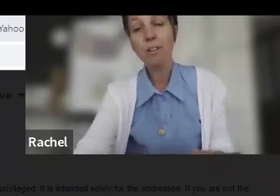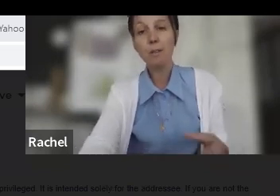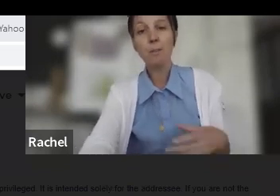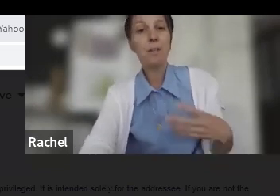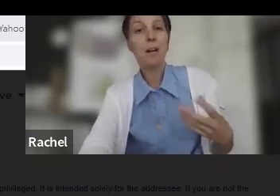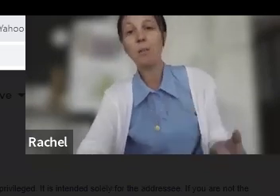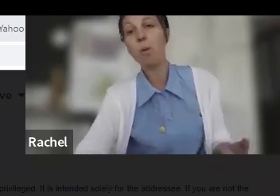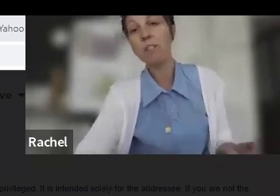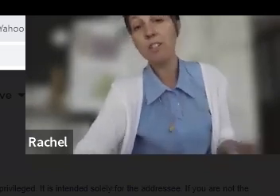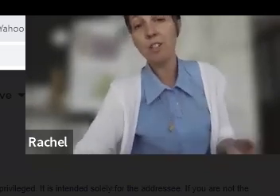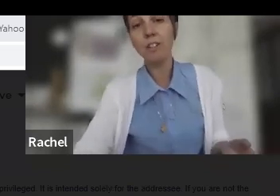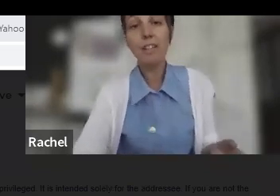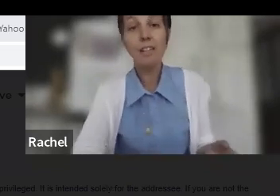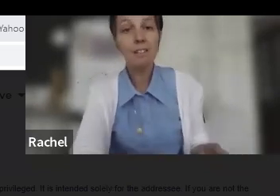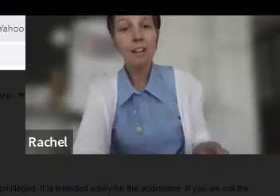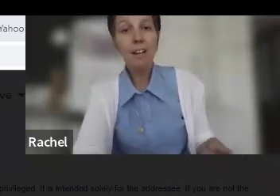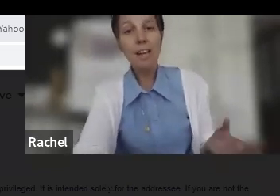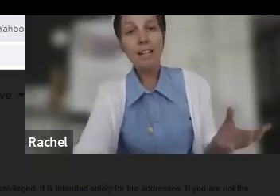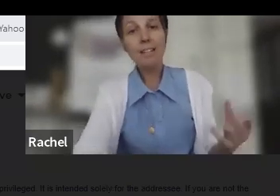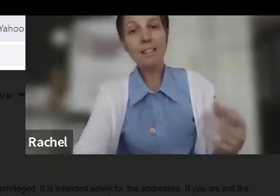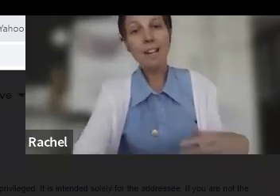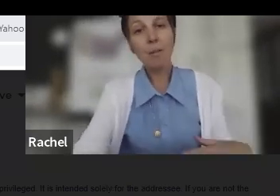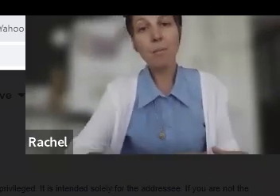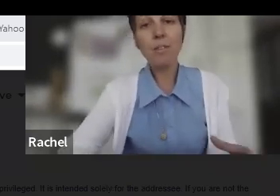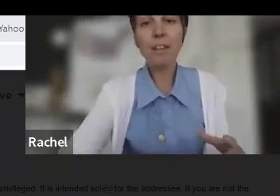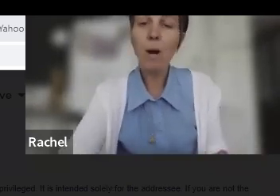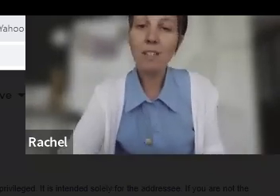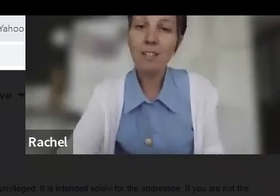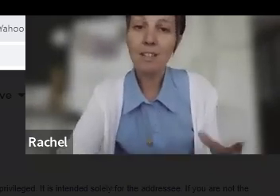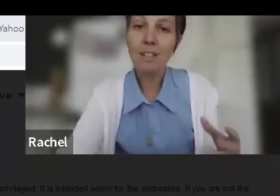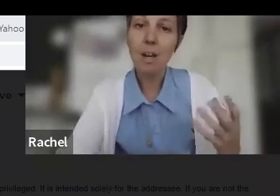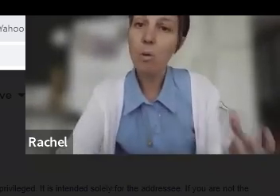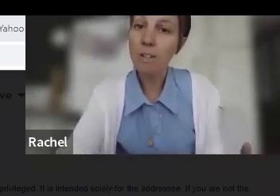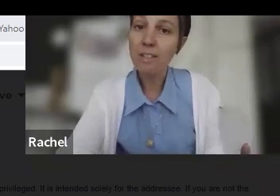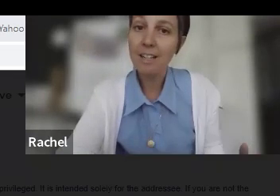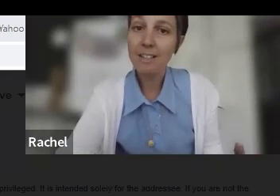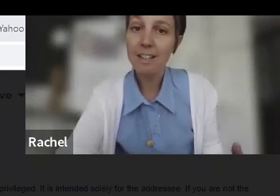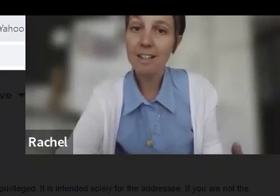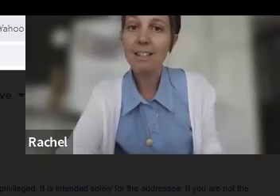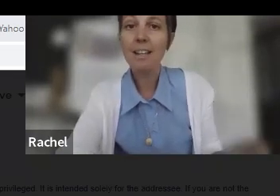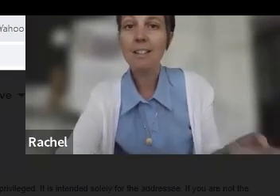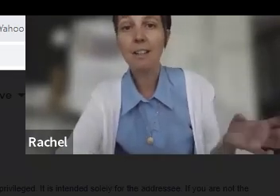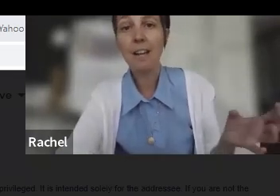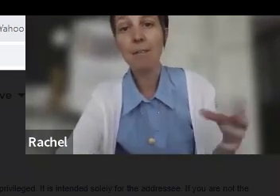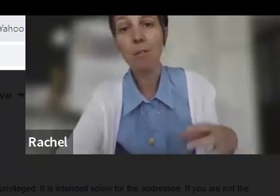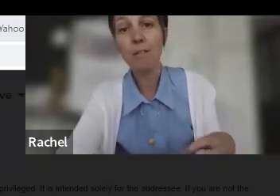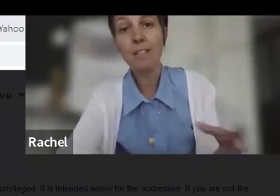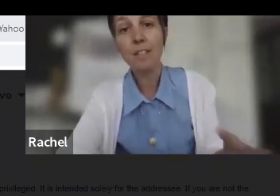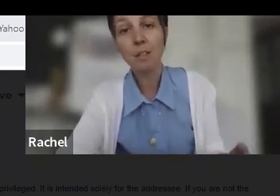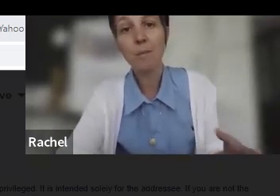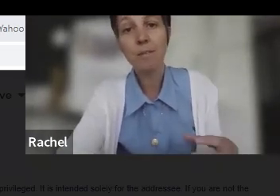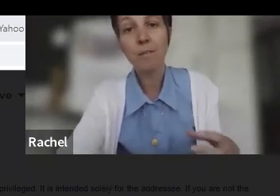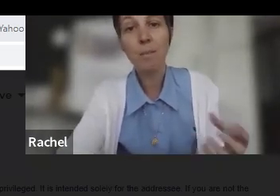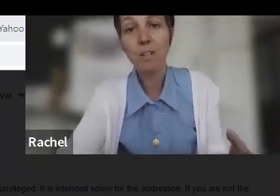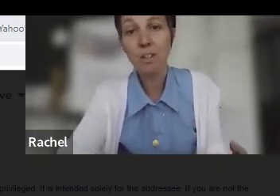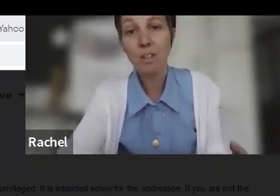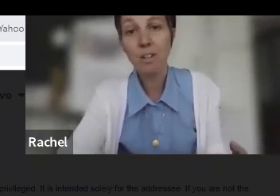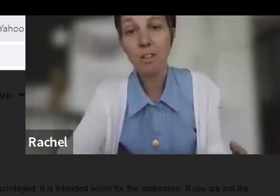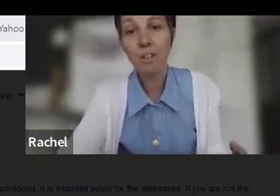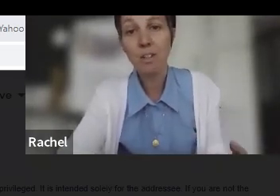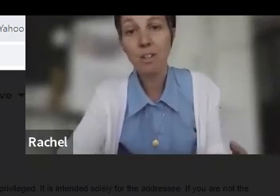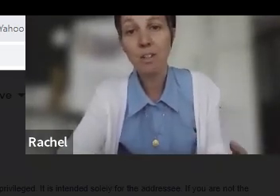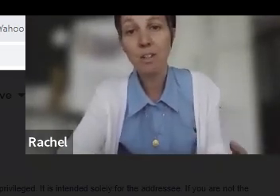groups. So someone that has perhaps got more additional needs, it's to help them with like practicing the homework tasks that are set, to kind of revisit some of